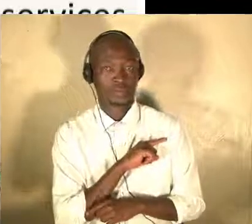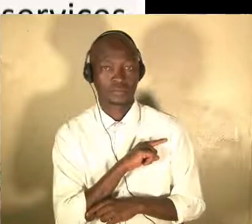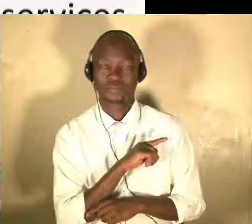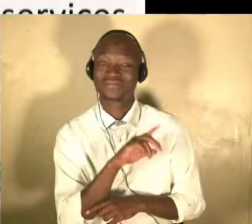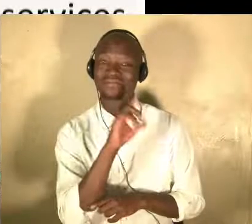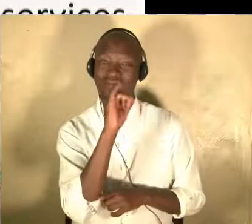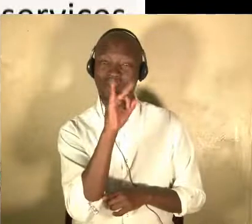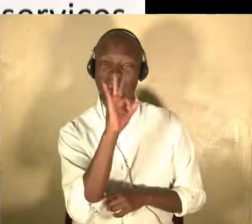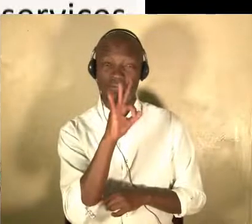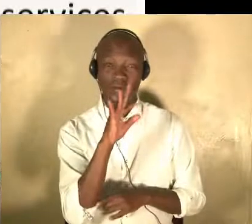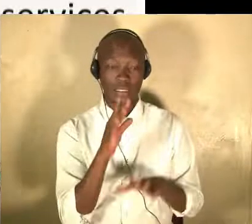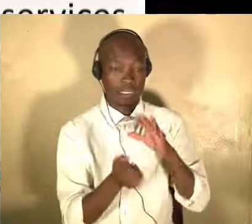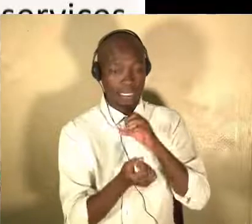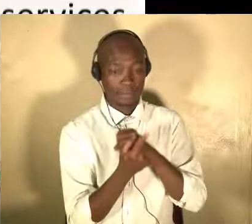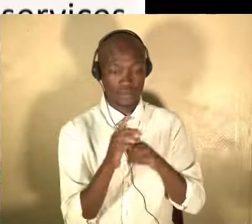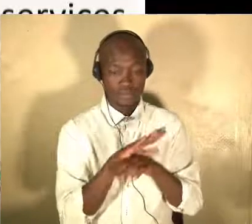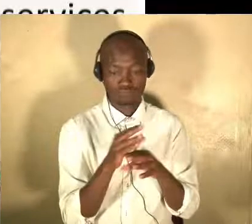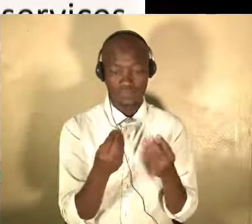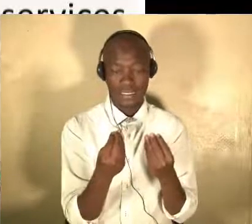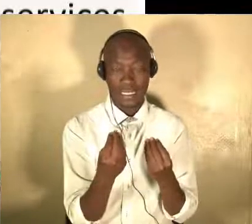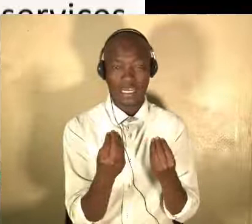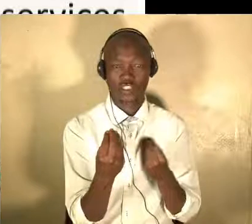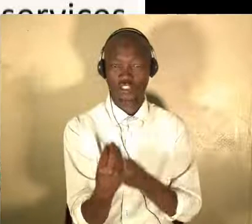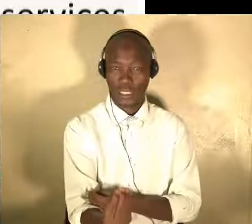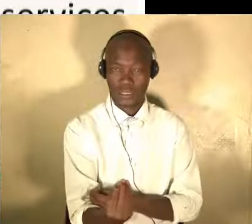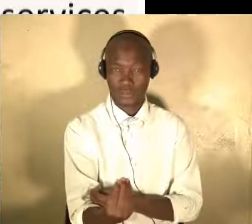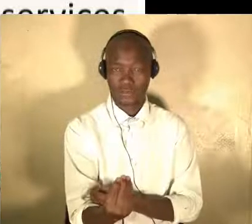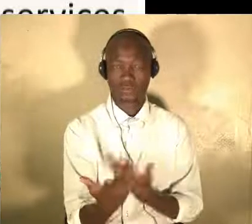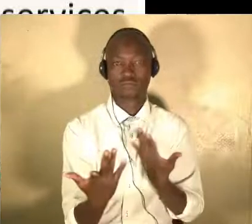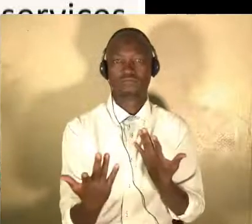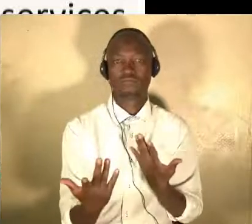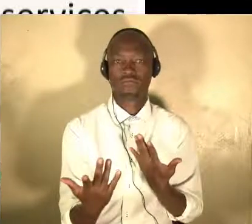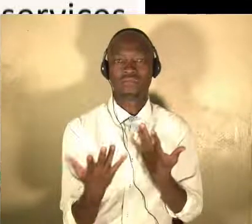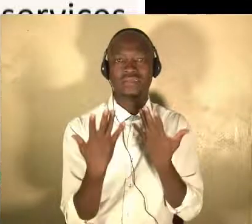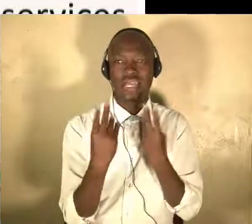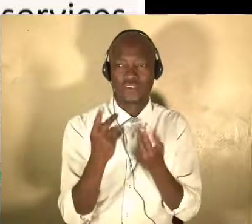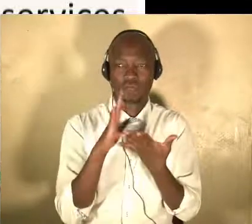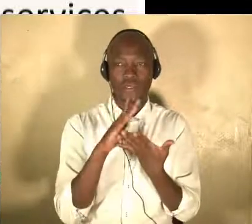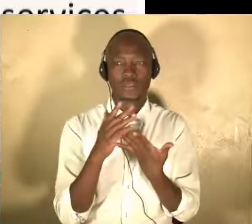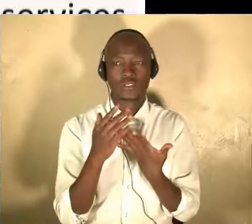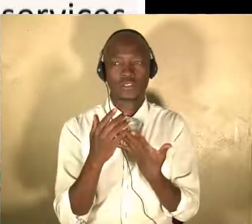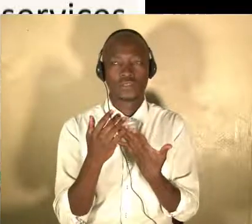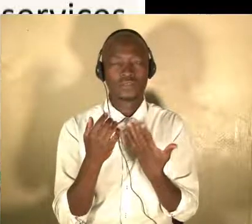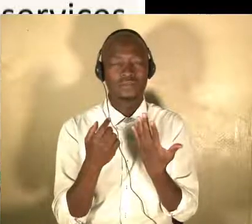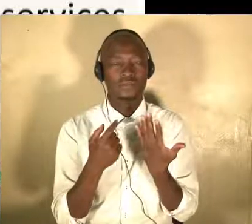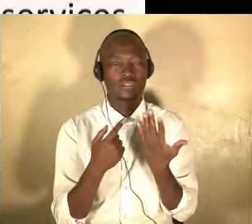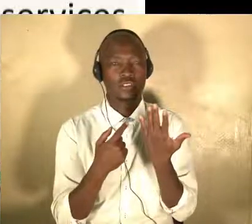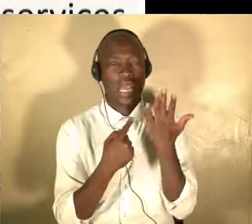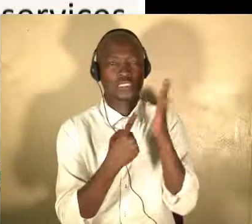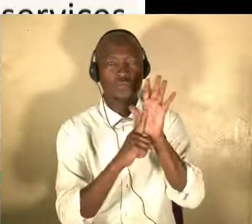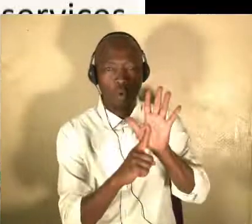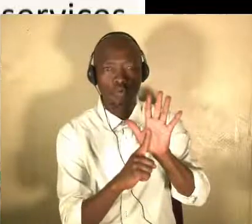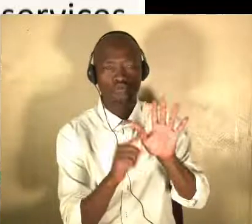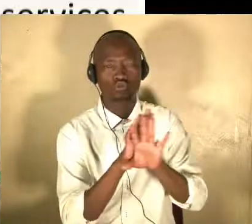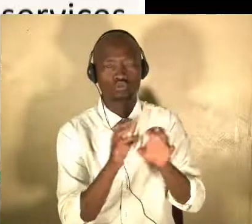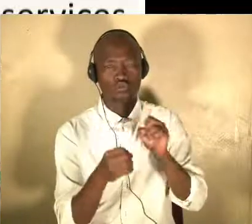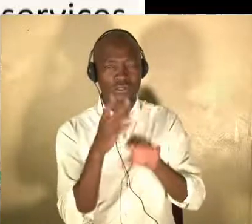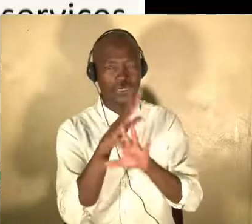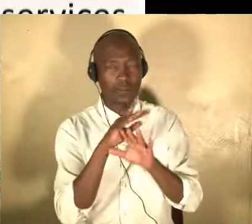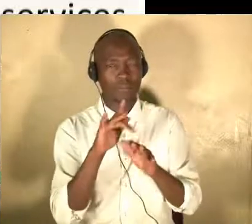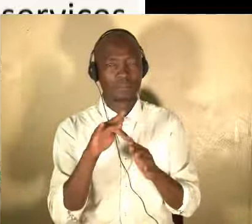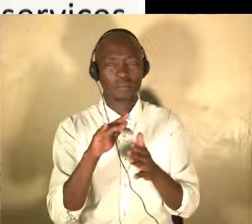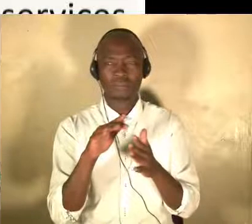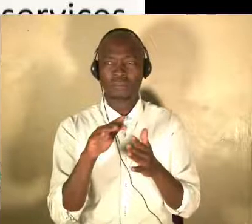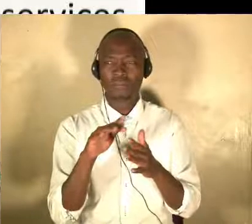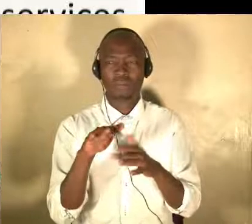if a child who may have been exposed to certain circumstances, or maybe